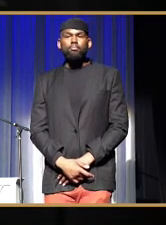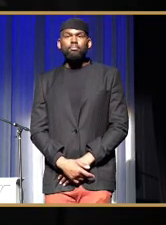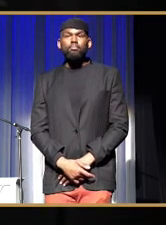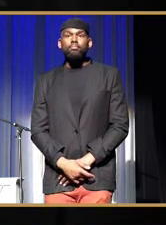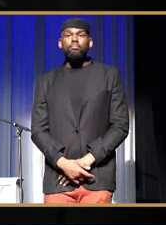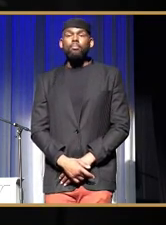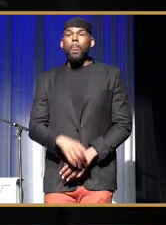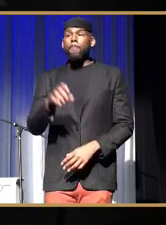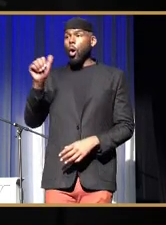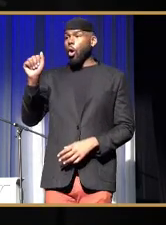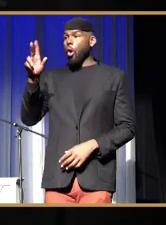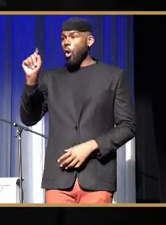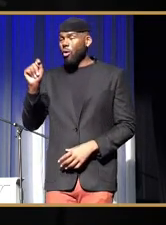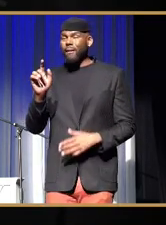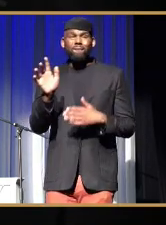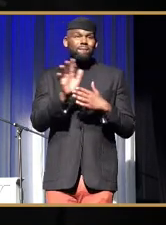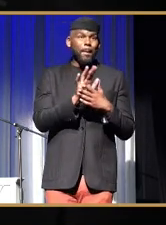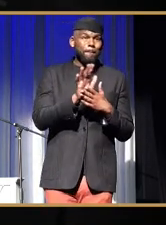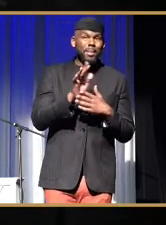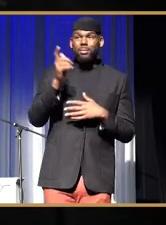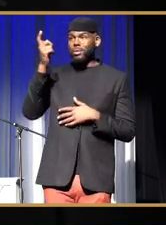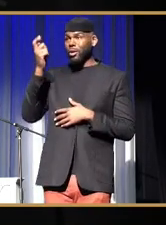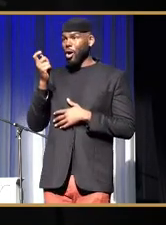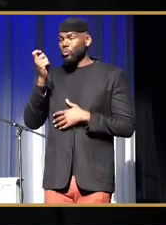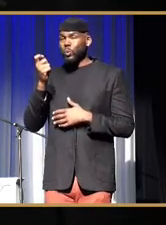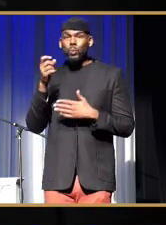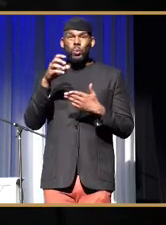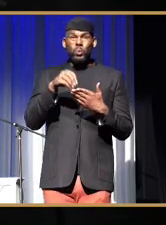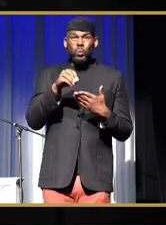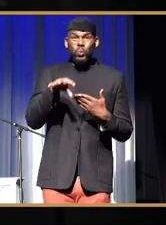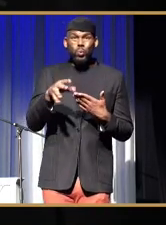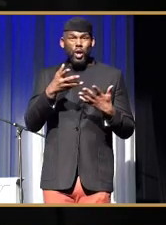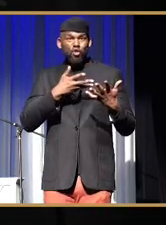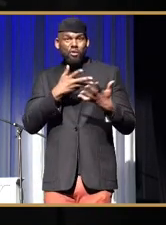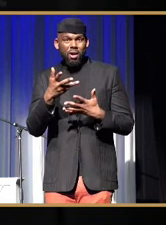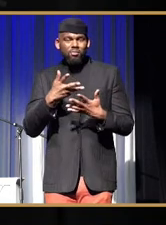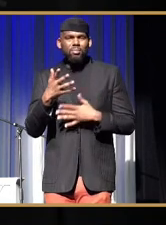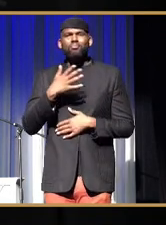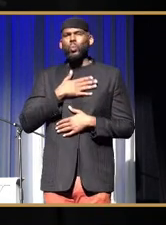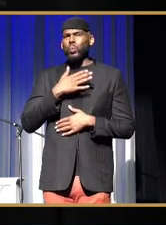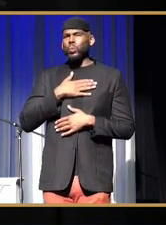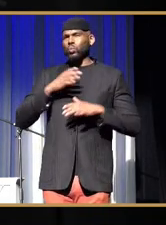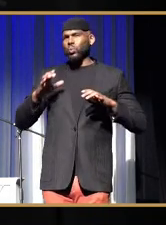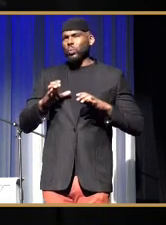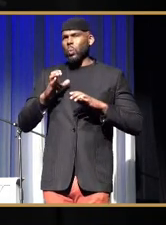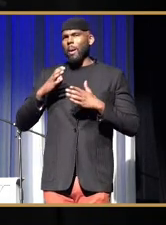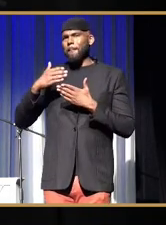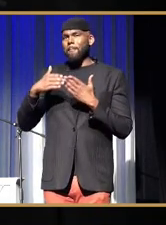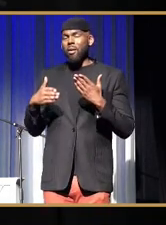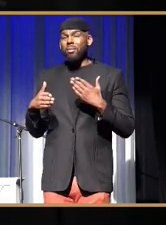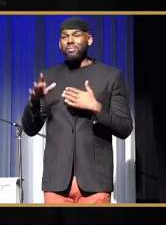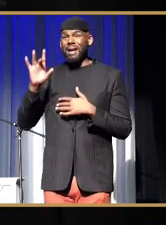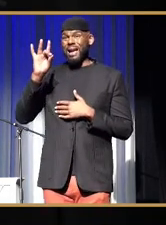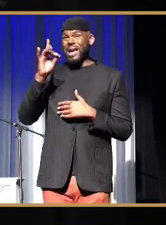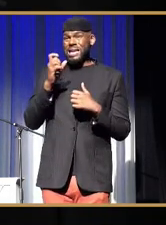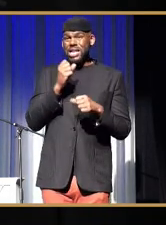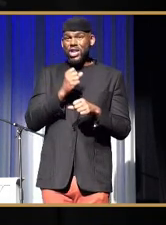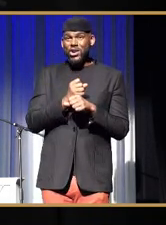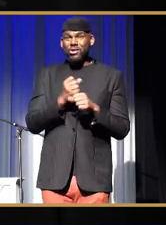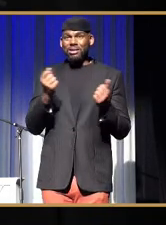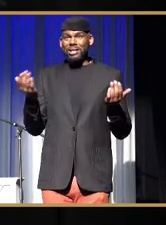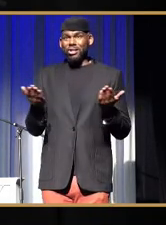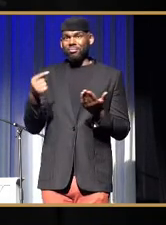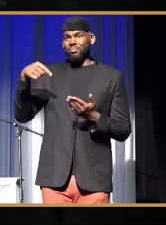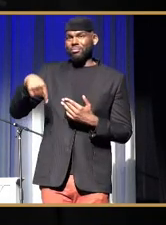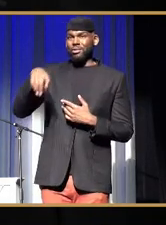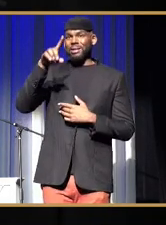Through art and film and scholarship and student engagement, we do our part for 8 years physically in the